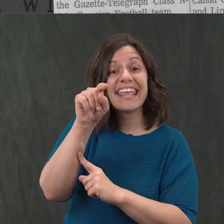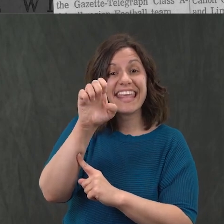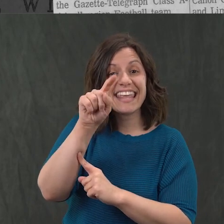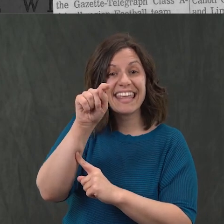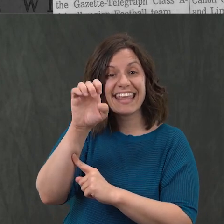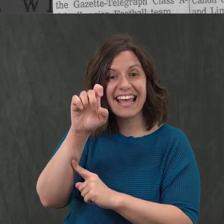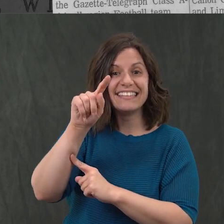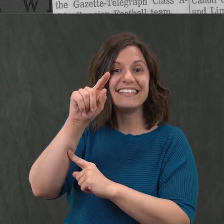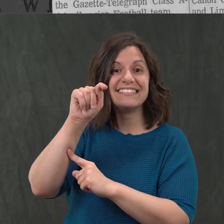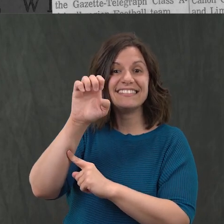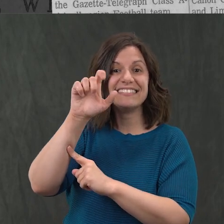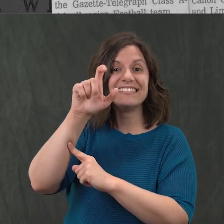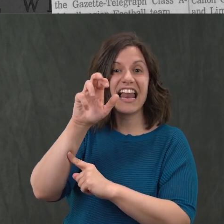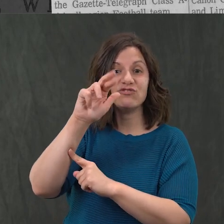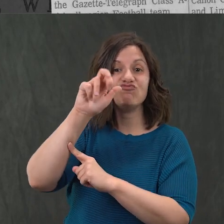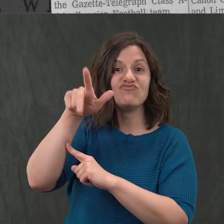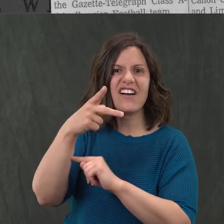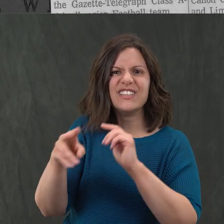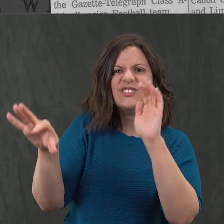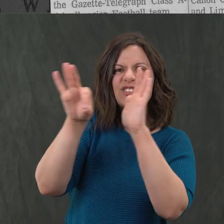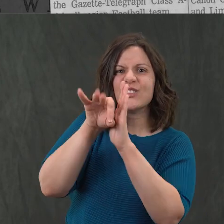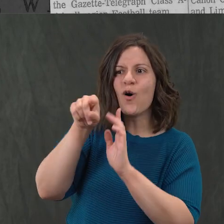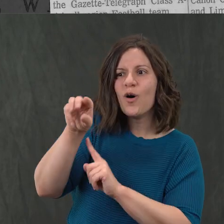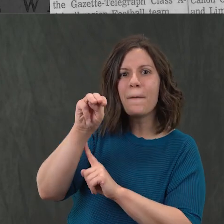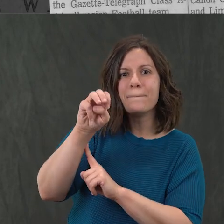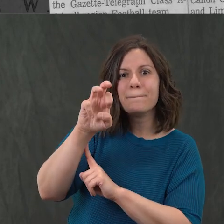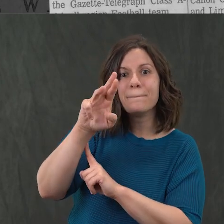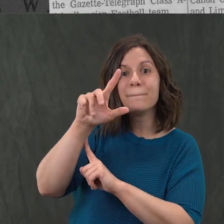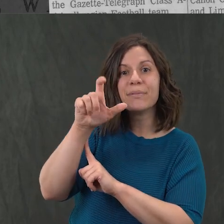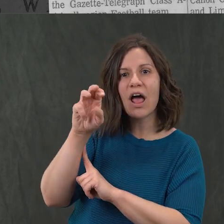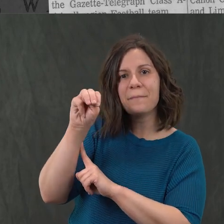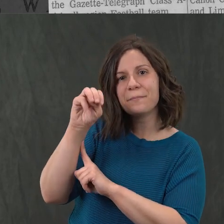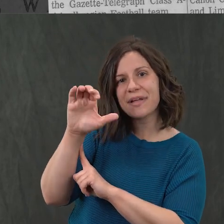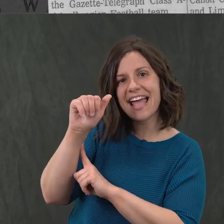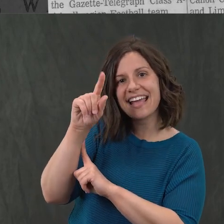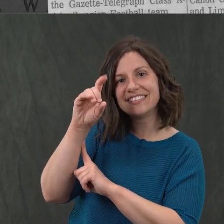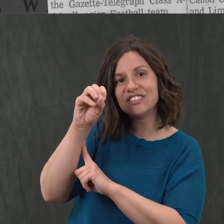The Gazette-Telegraph chose Merle Mikado as Offensive Player of the Year.